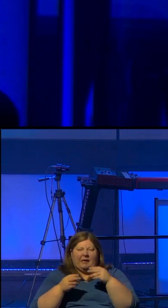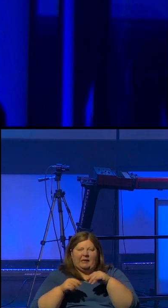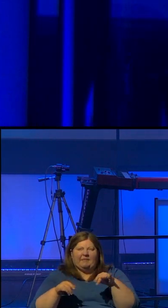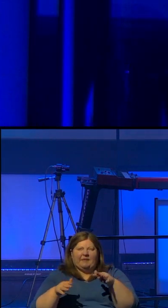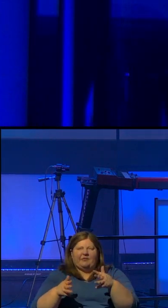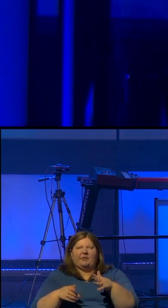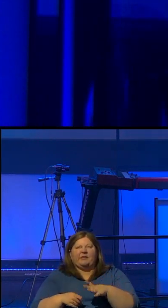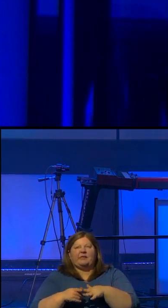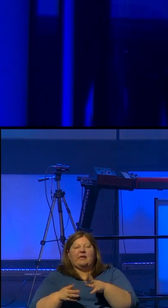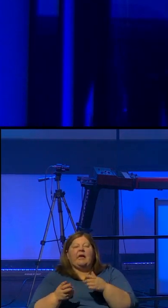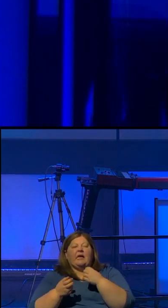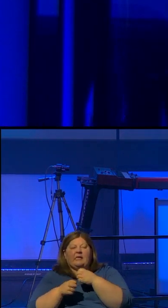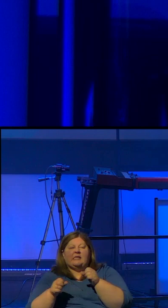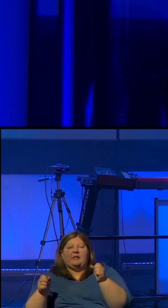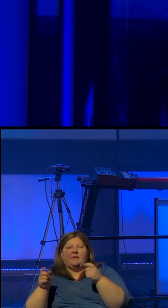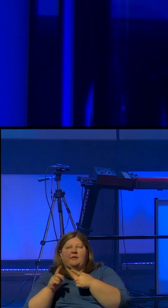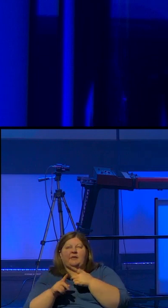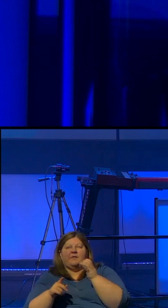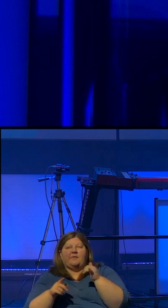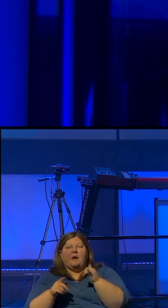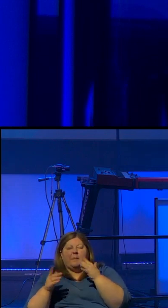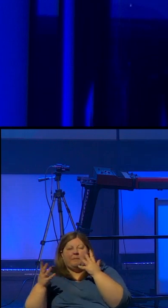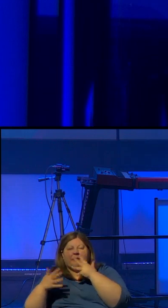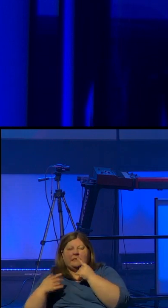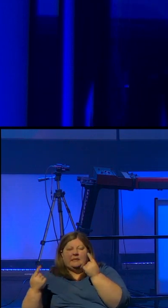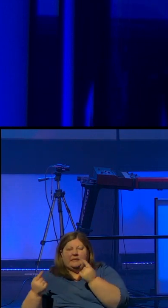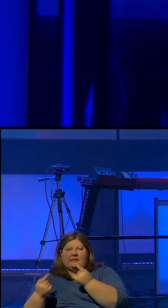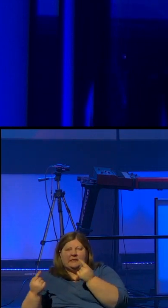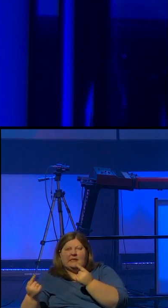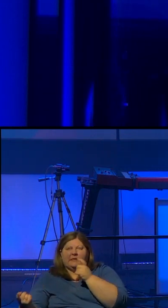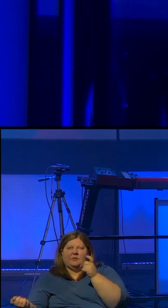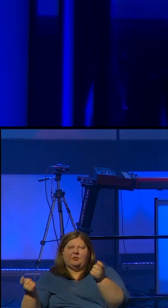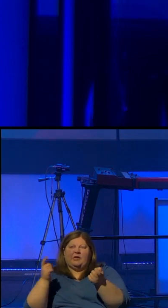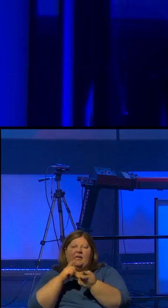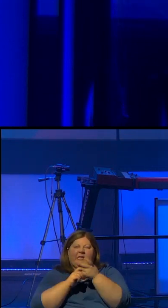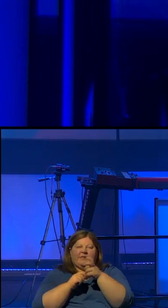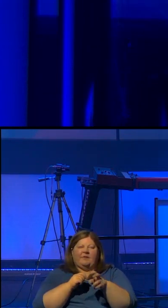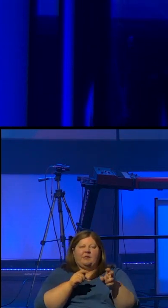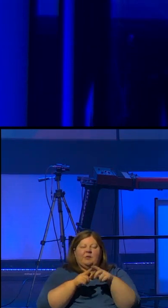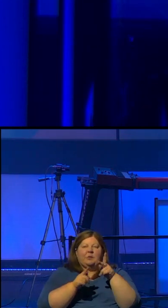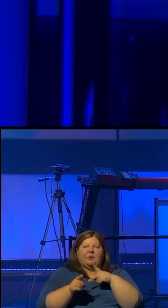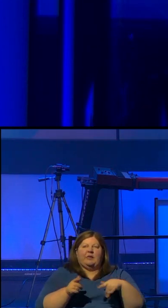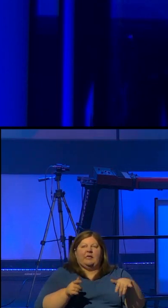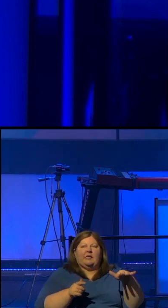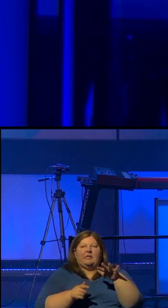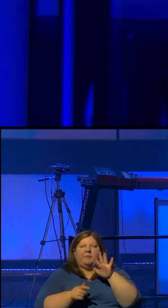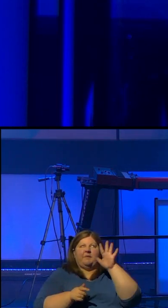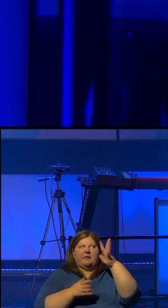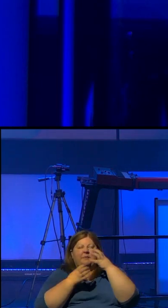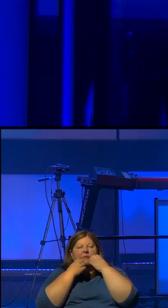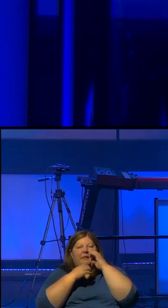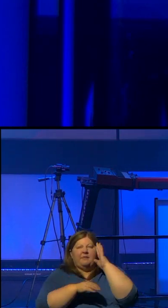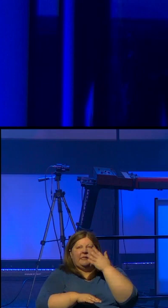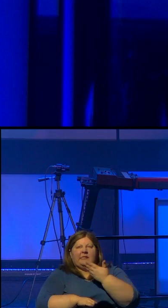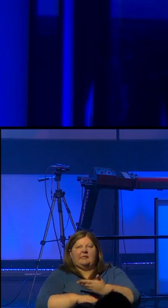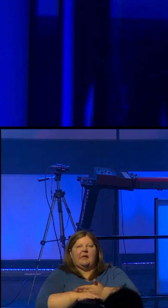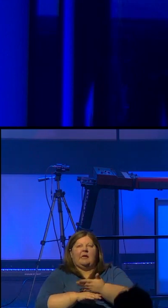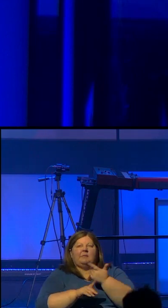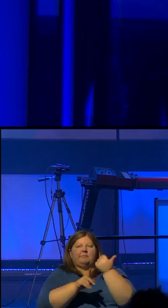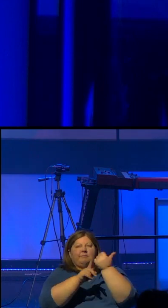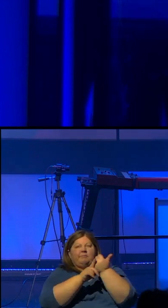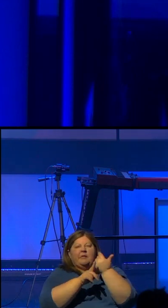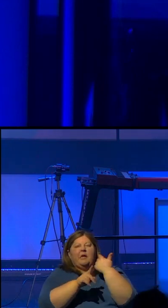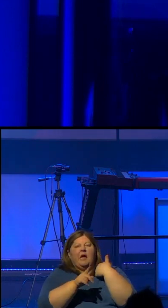He has delivered us from the domain of darkness and transferred us to the kingdom of his beloved Son, in